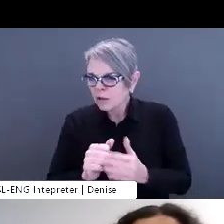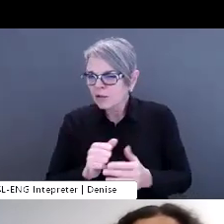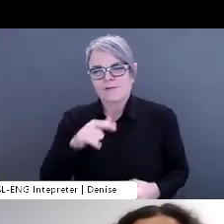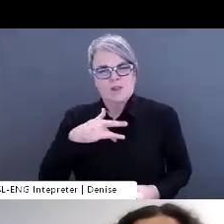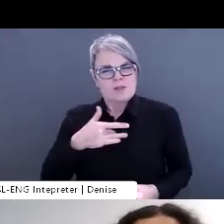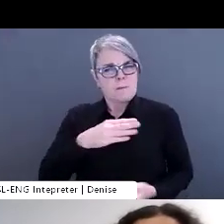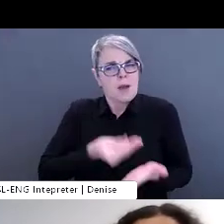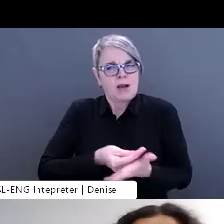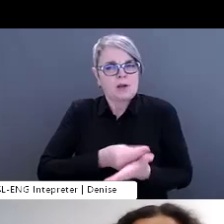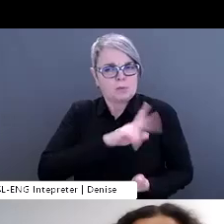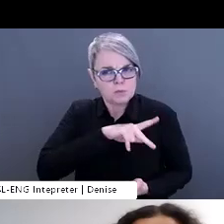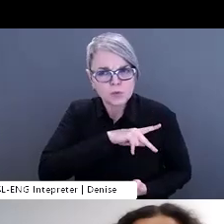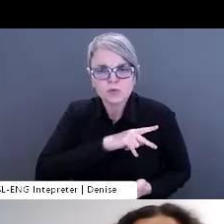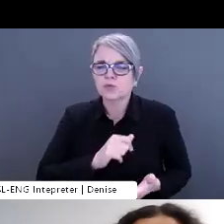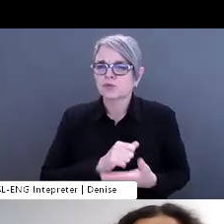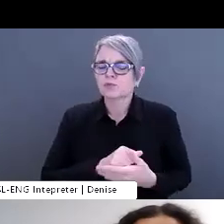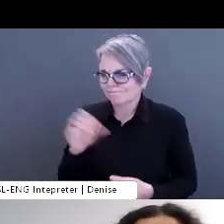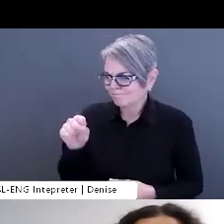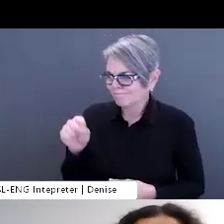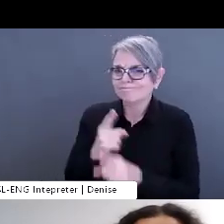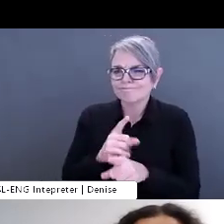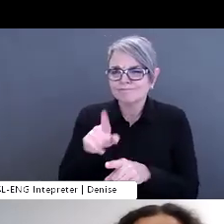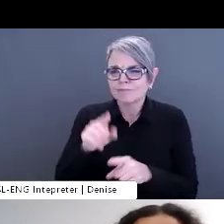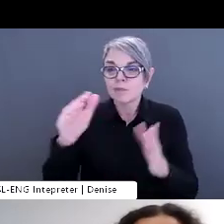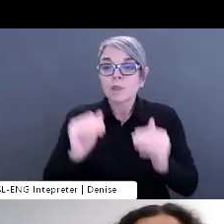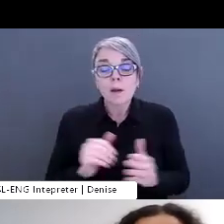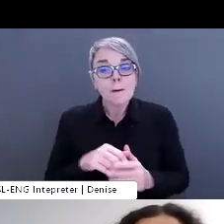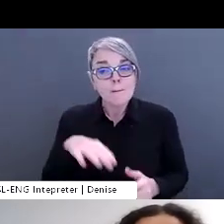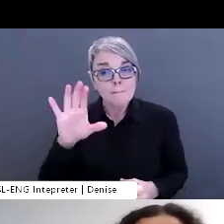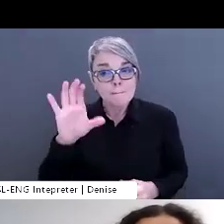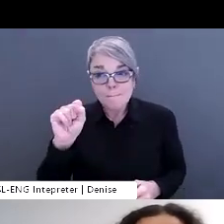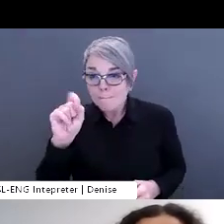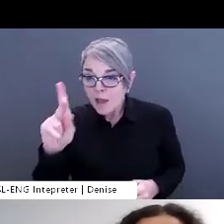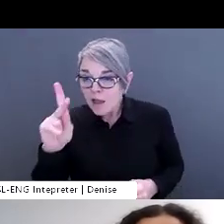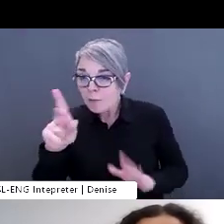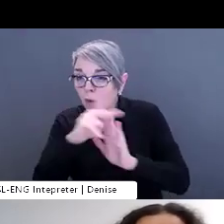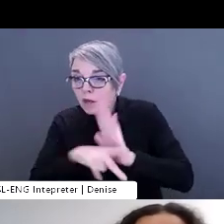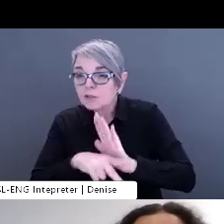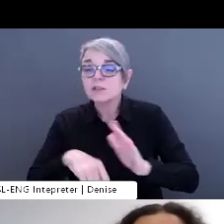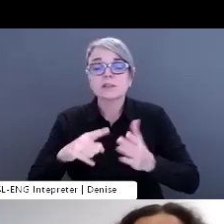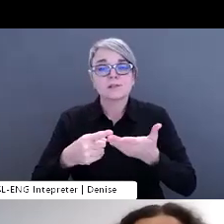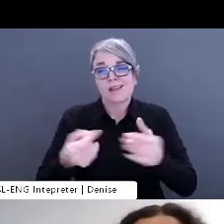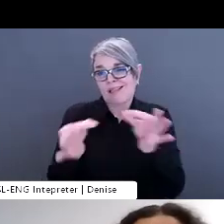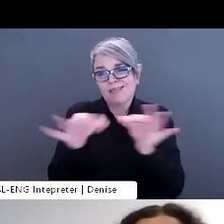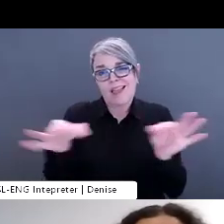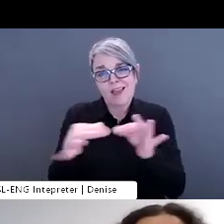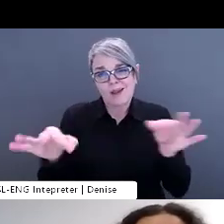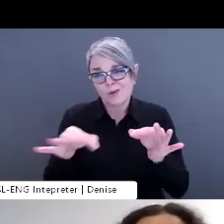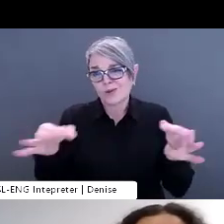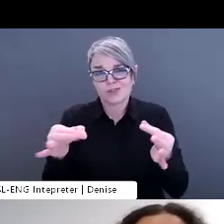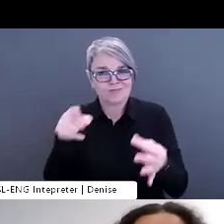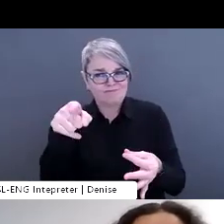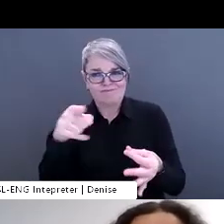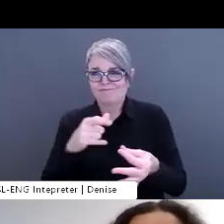Not sure if bank policies, language barriers could be also an issue. Okay. All great points and